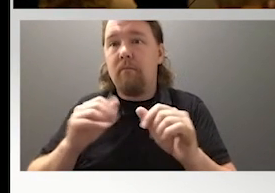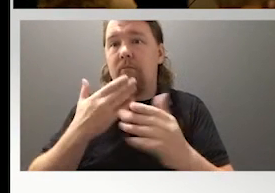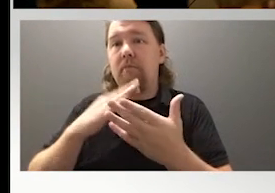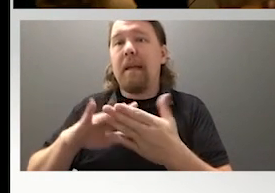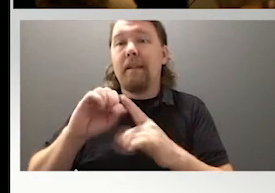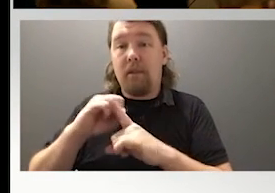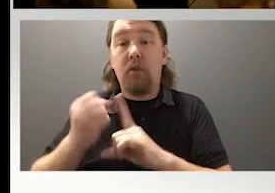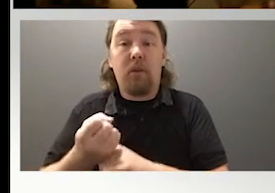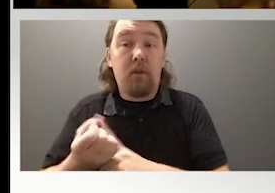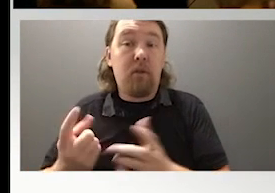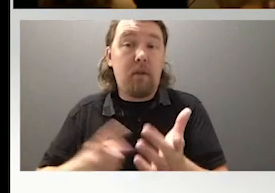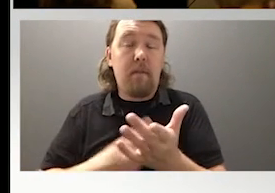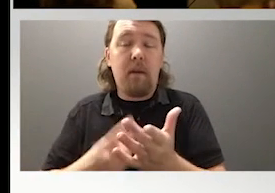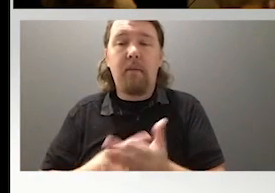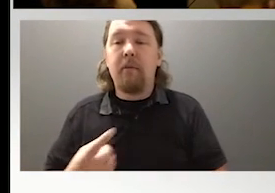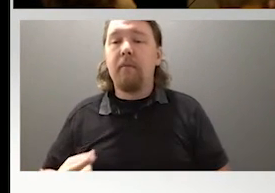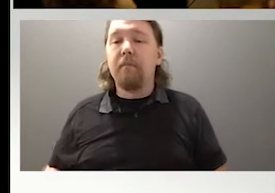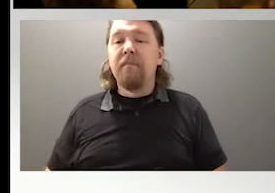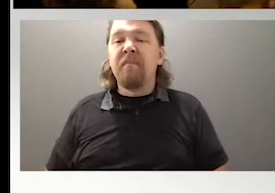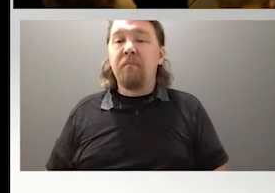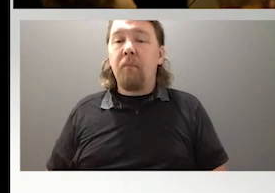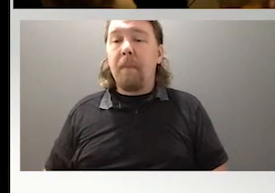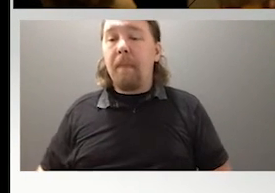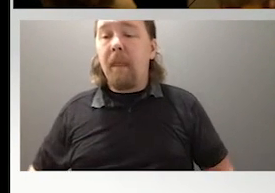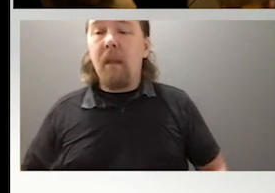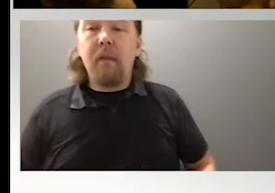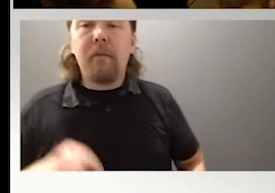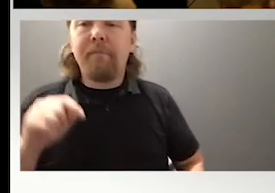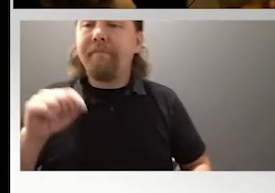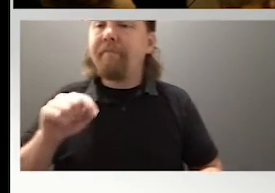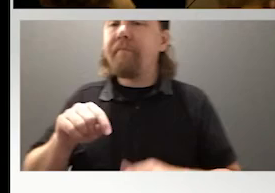this is how someone can